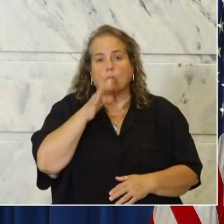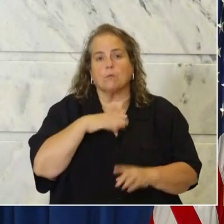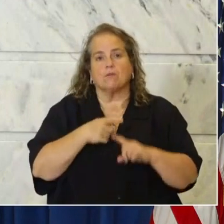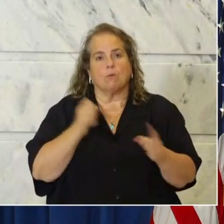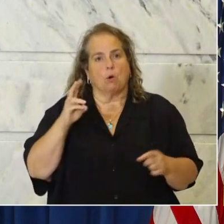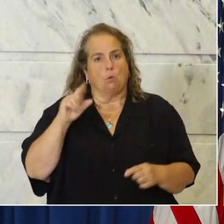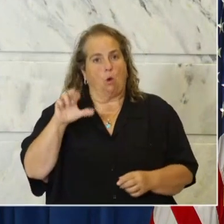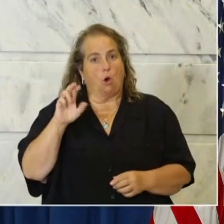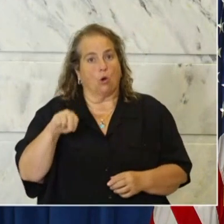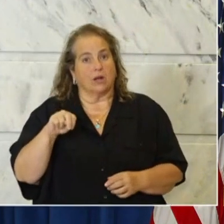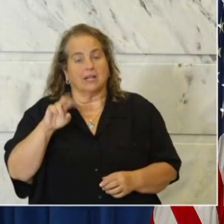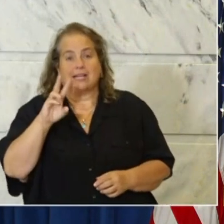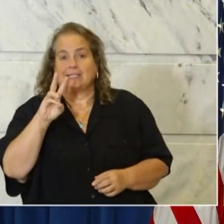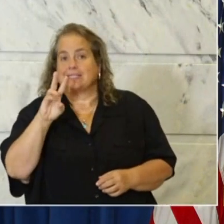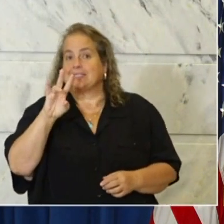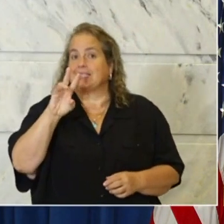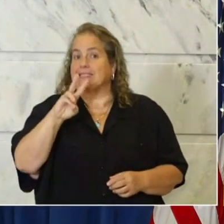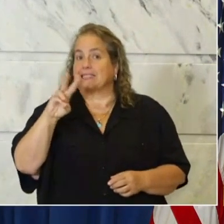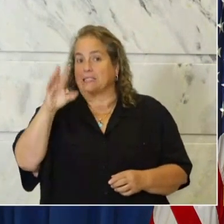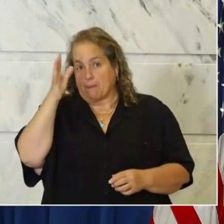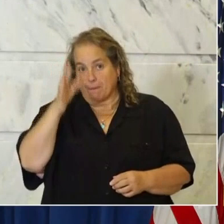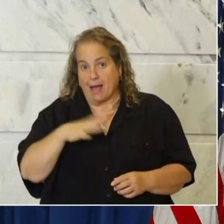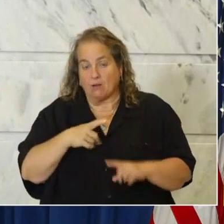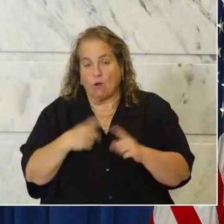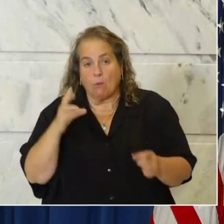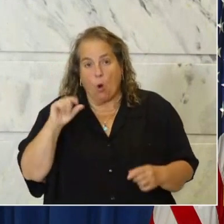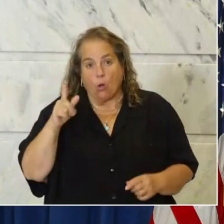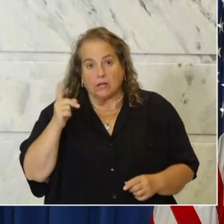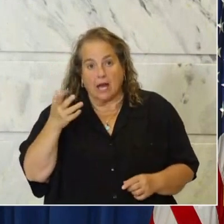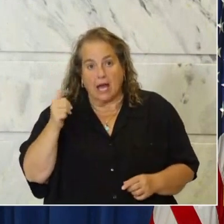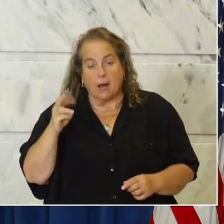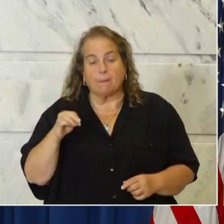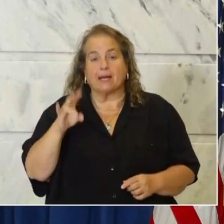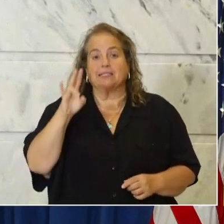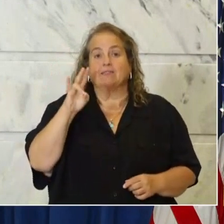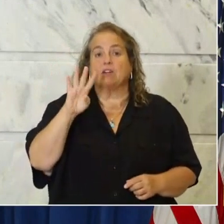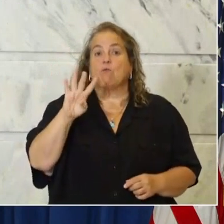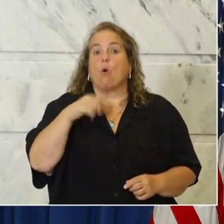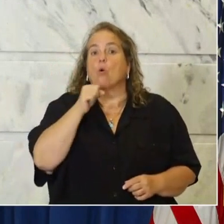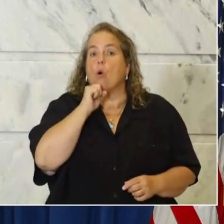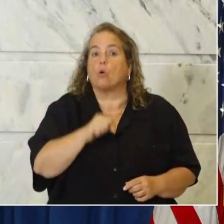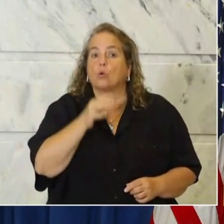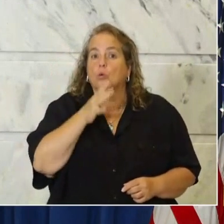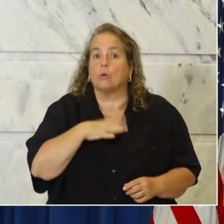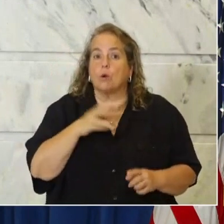Warren, a 66-year-old man from Oldham, a 74-year-old woman from Warren,